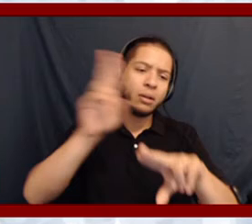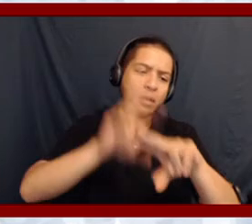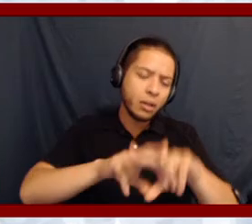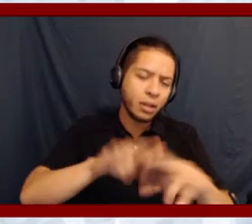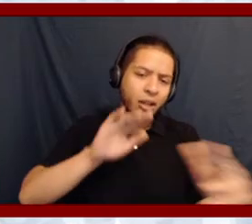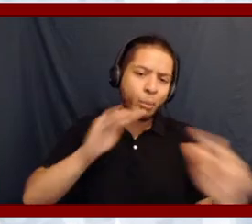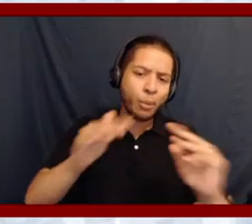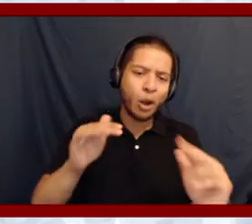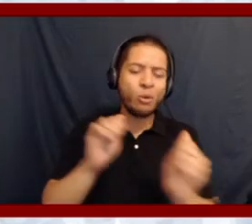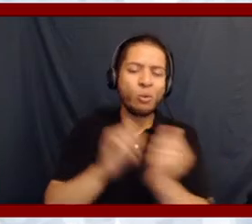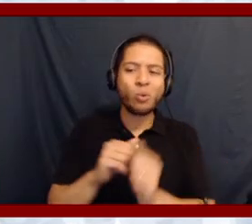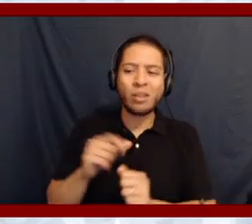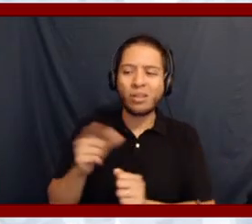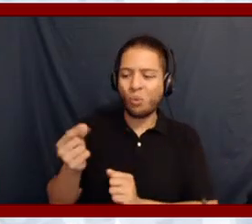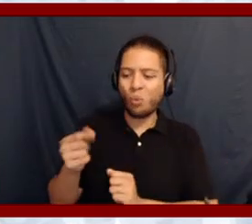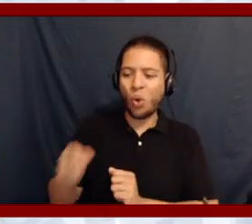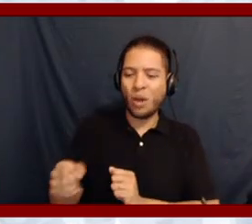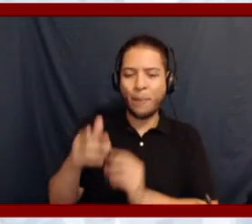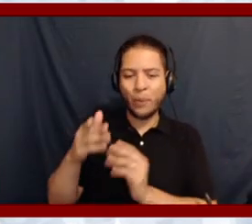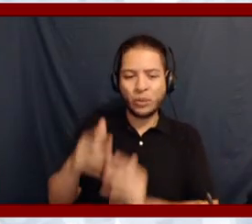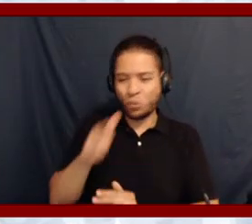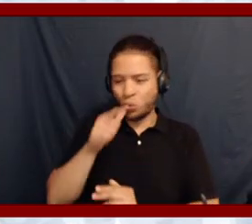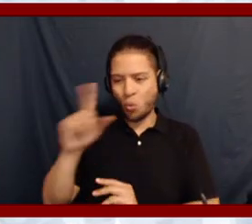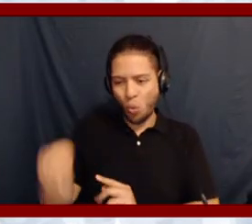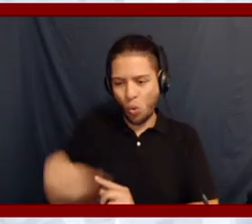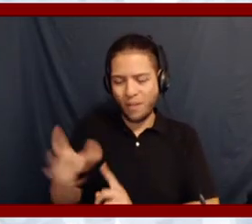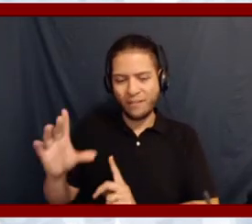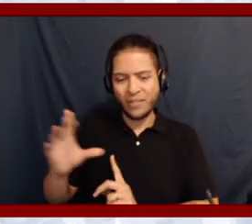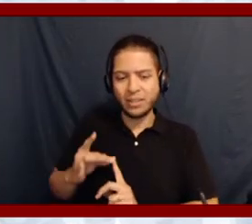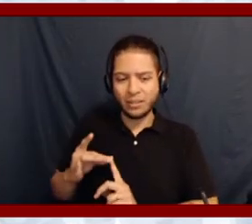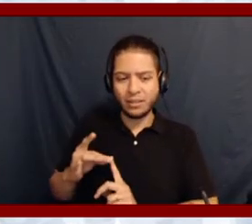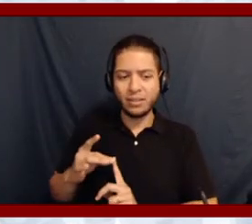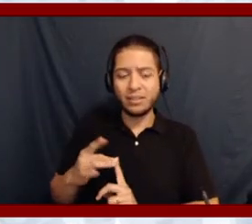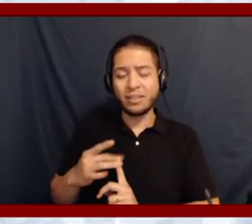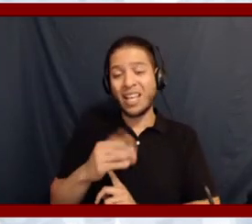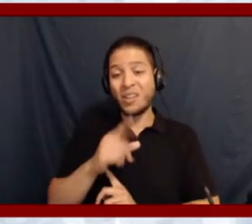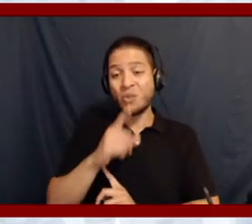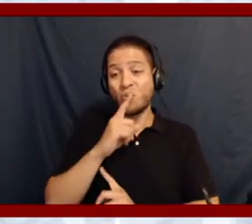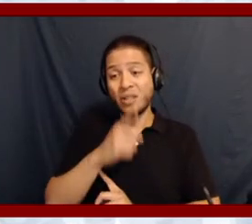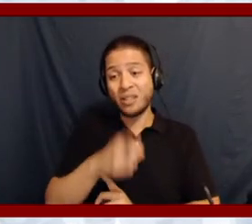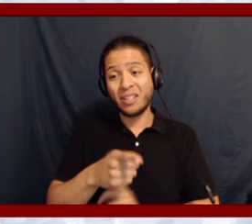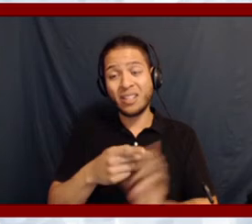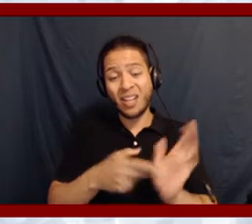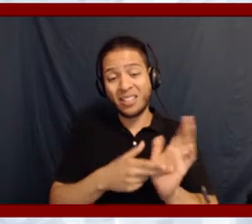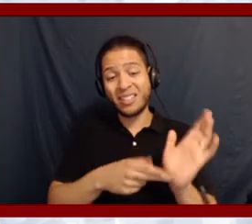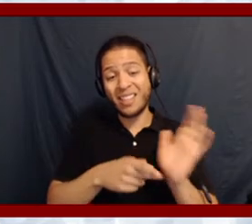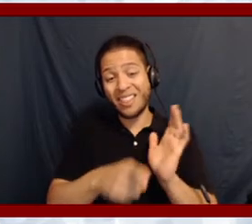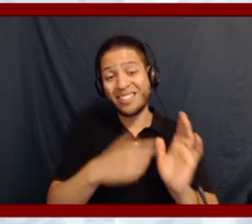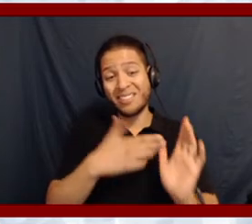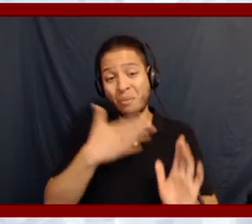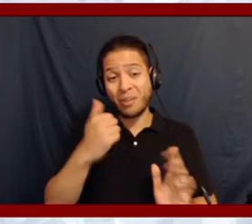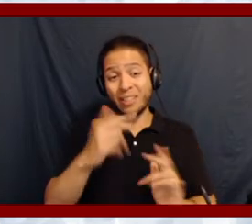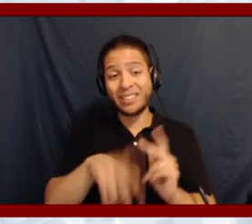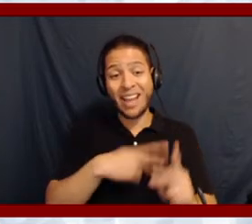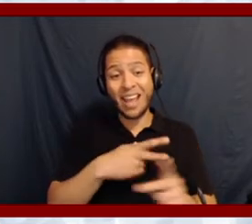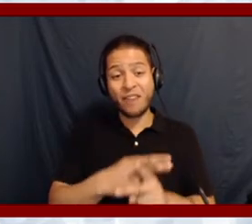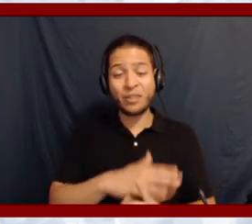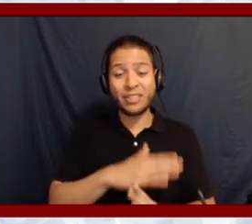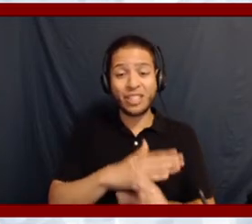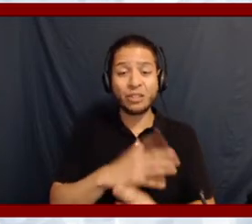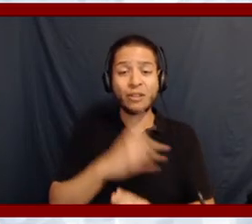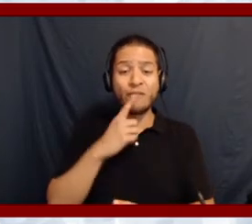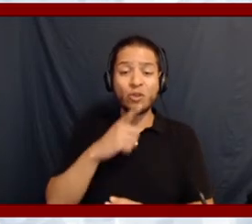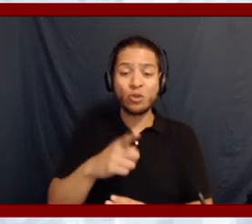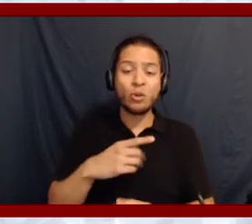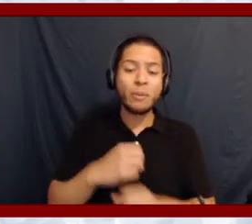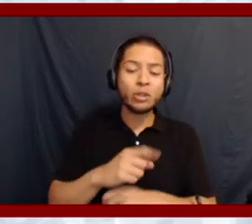just infection alone can do. In fact, it probably is the best form of protection, really, to get that extra boost that